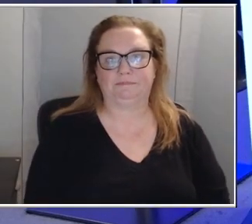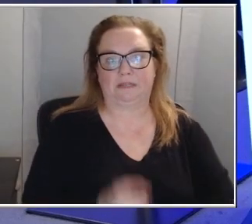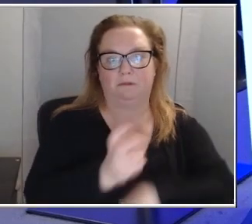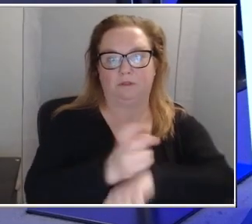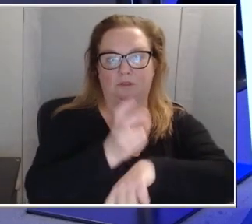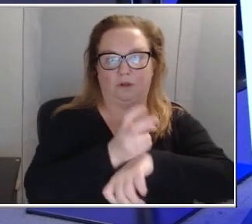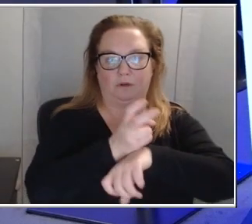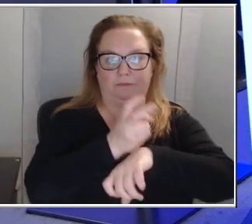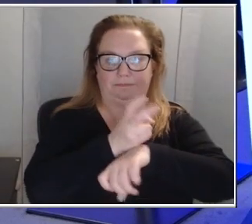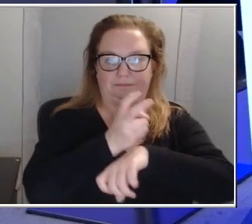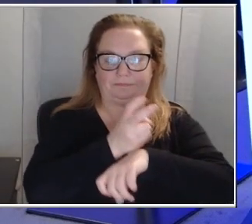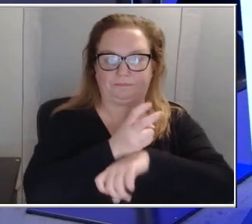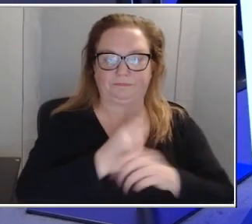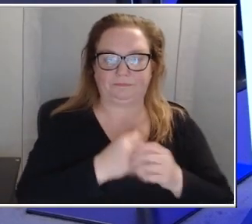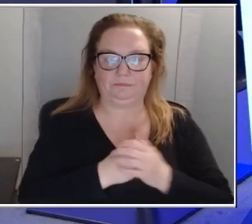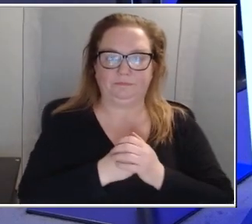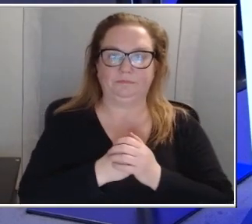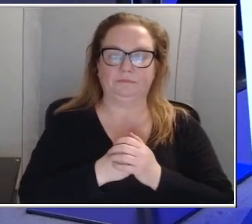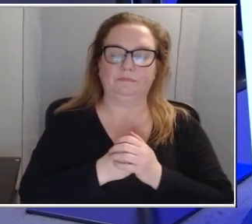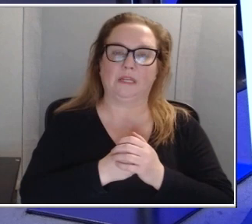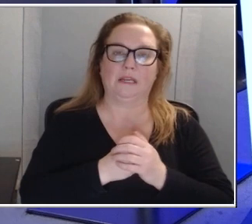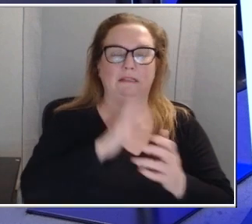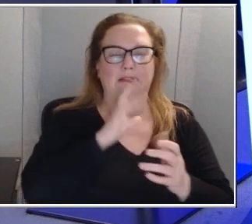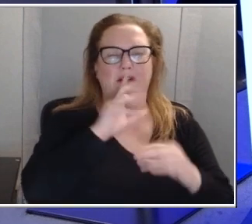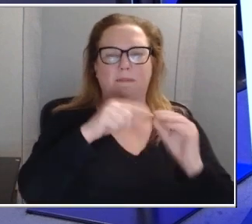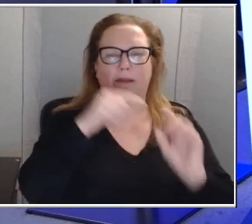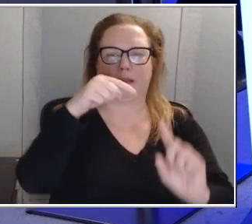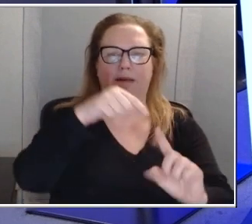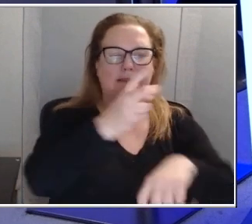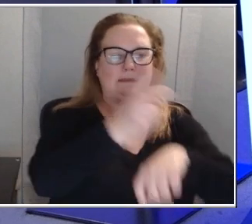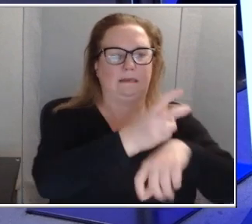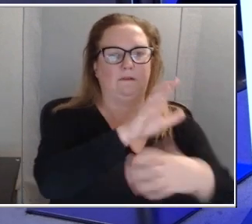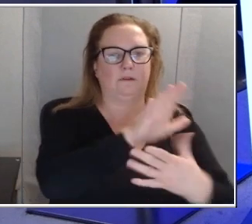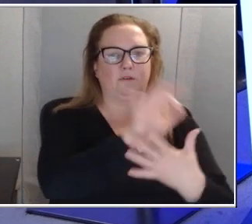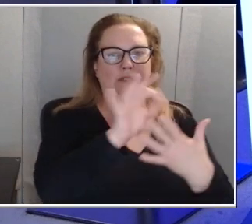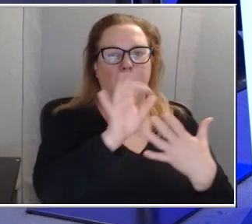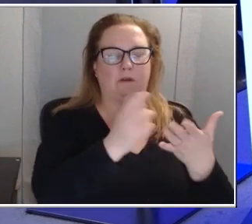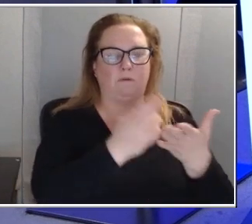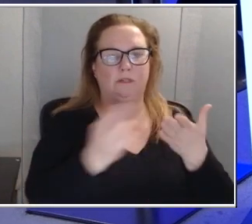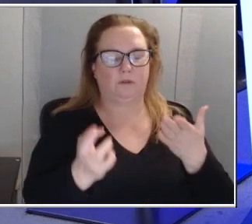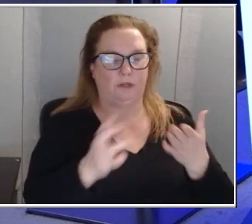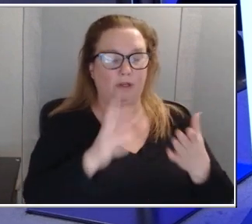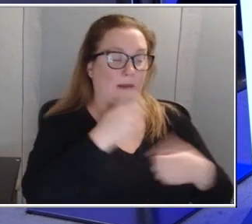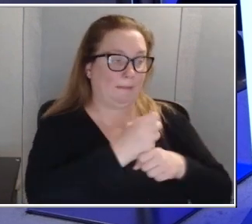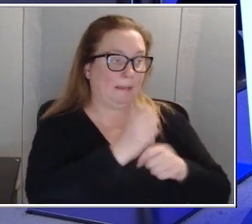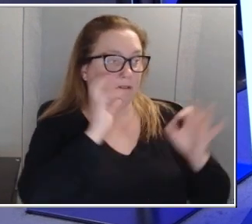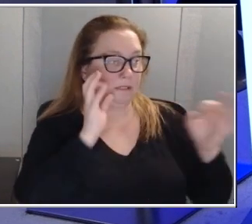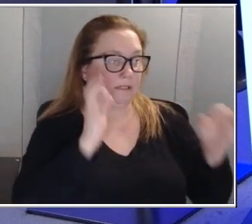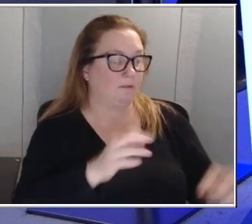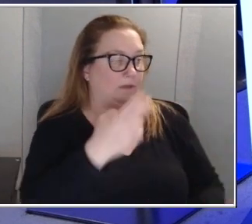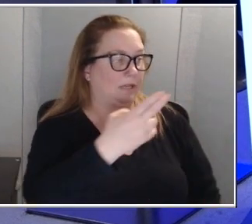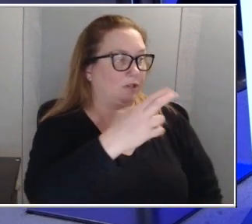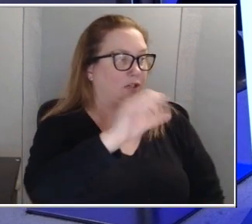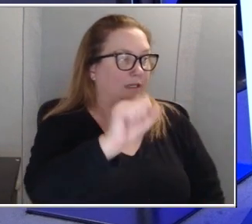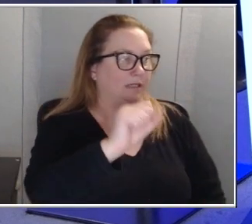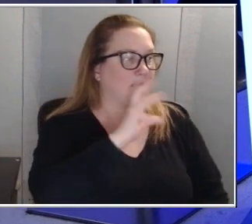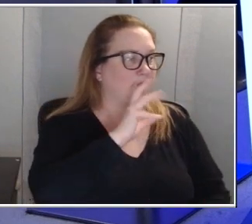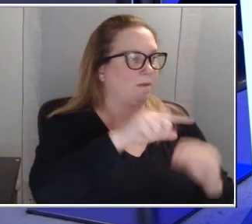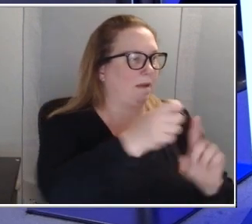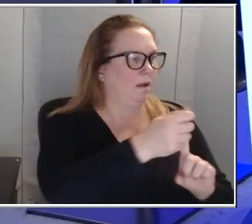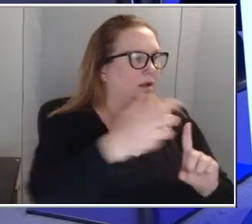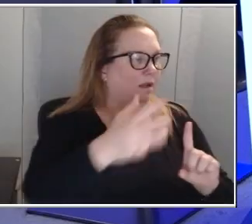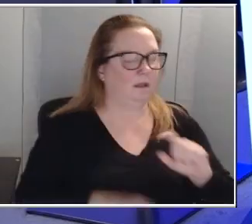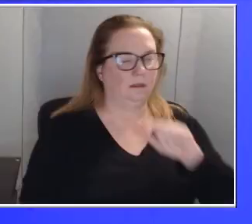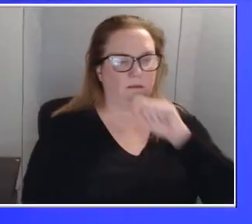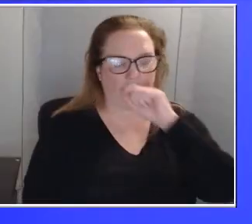talk a little bit about that. So first of all, tough choices around resources. You had to make some of those decisions with HHS. Talk to us a little bit about that.